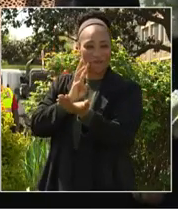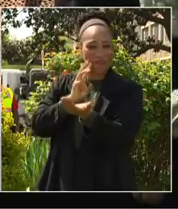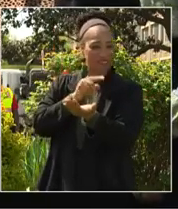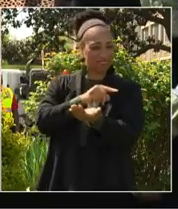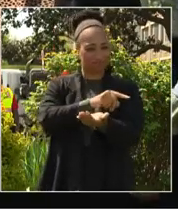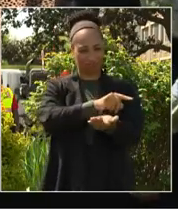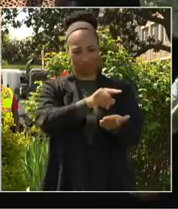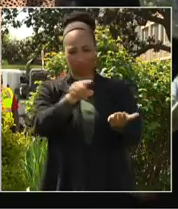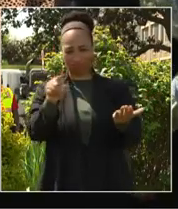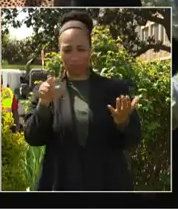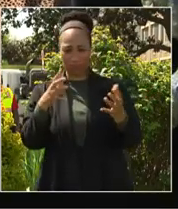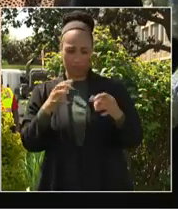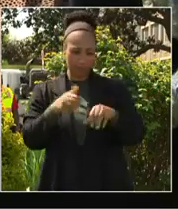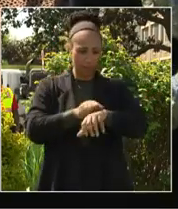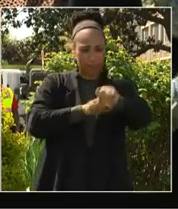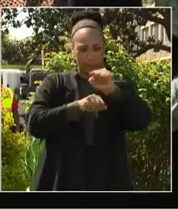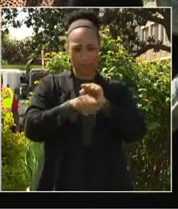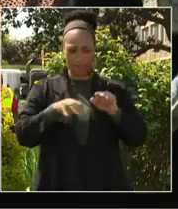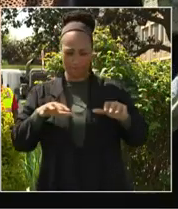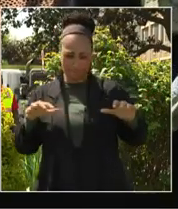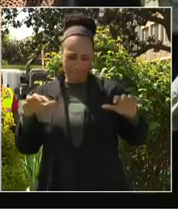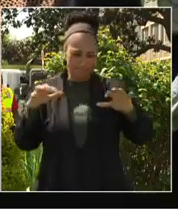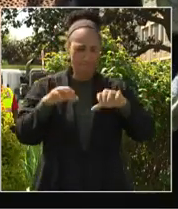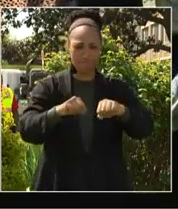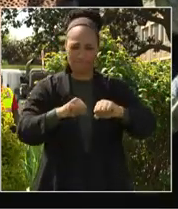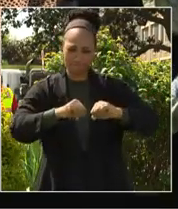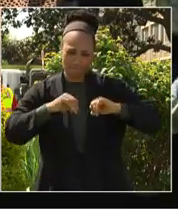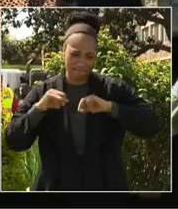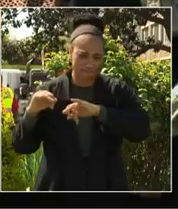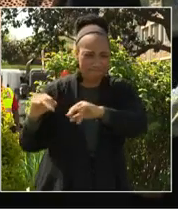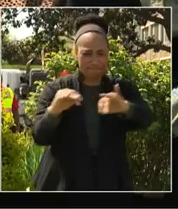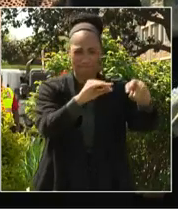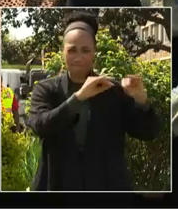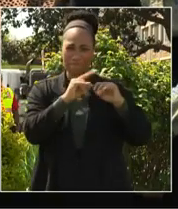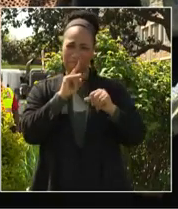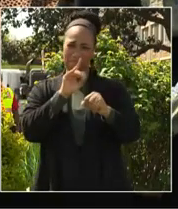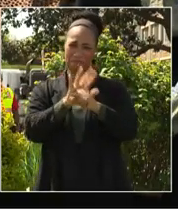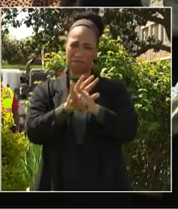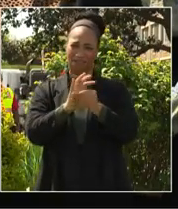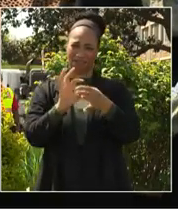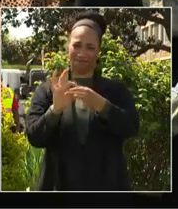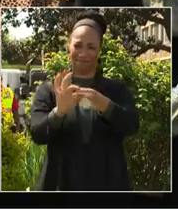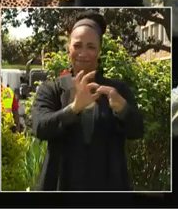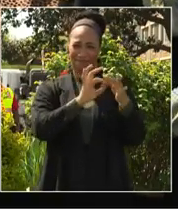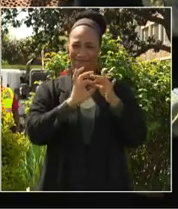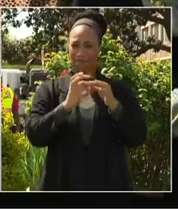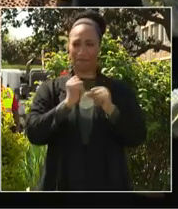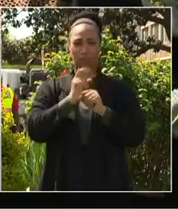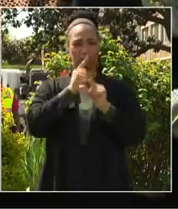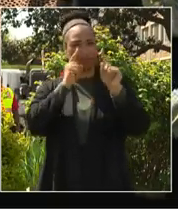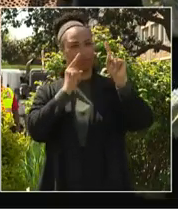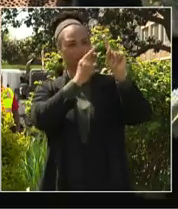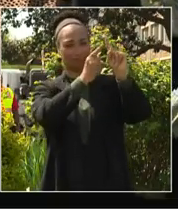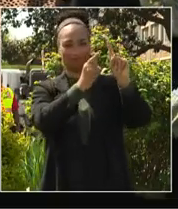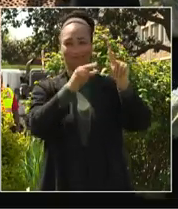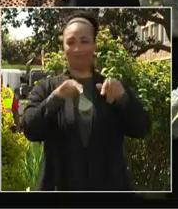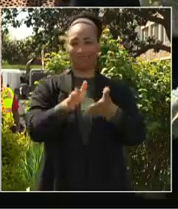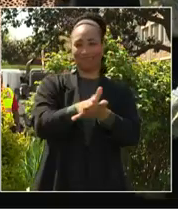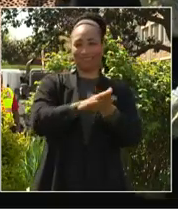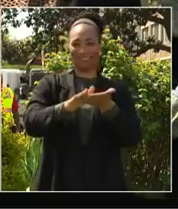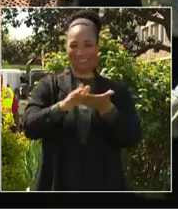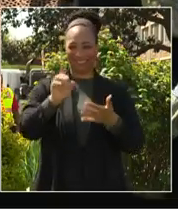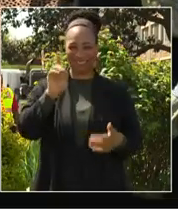of life and safety for every resident of our nation's capital. Pepco is proud to serve the residents